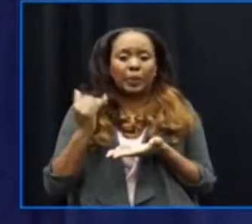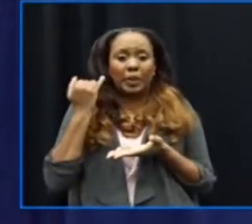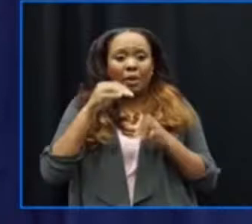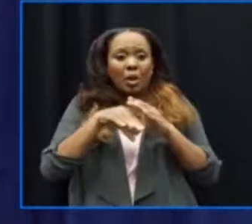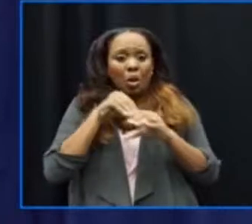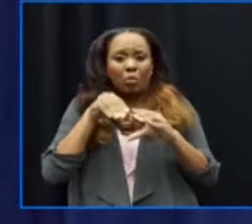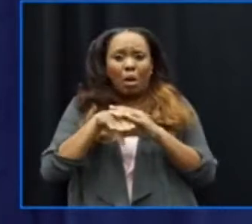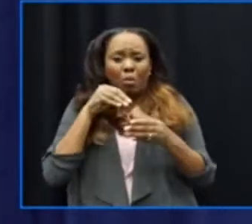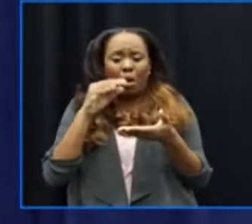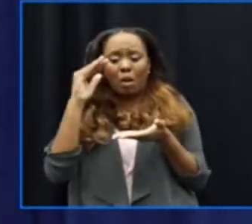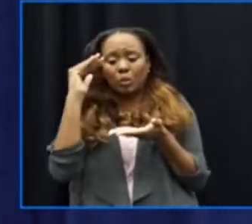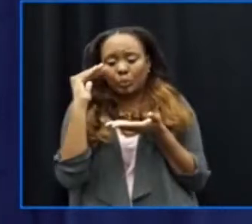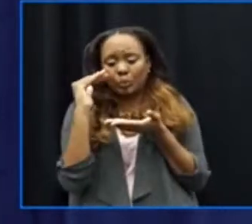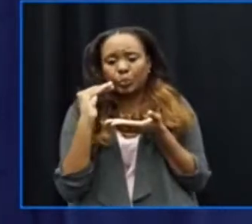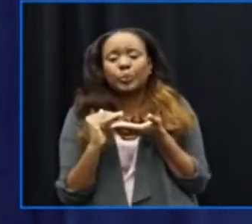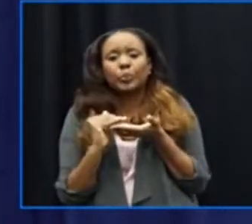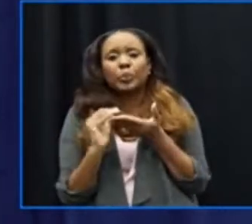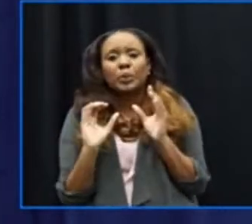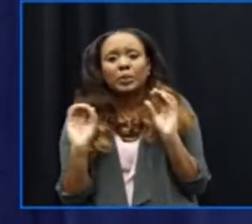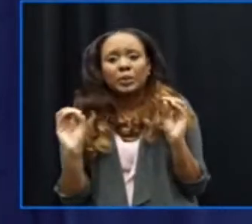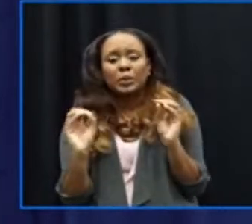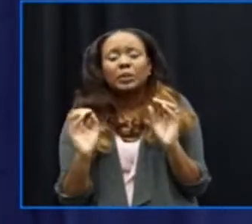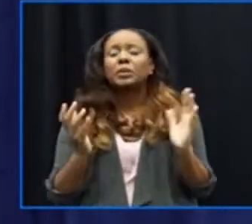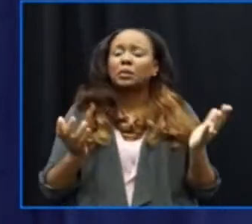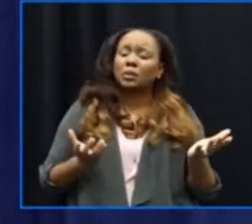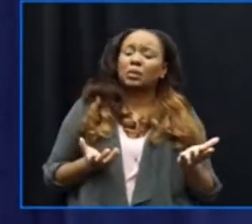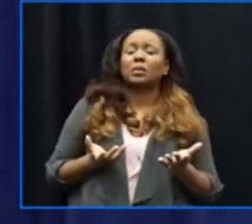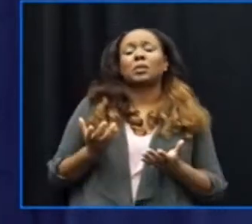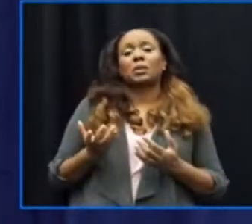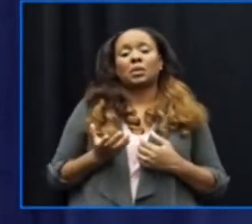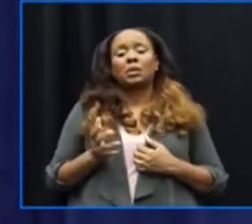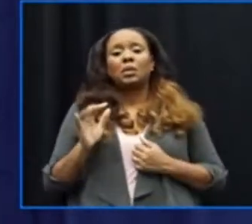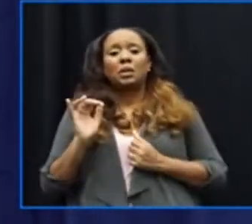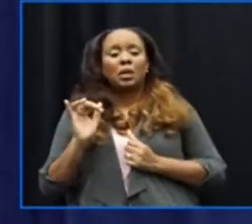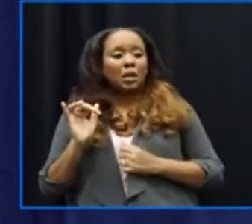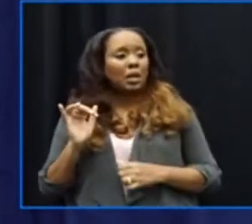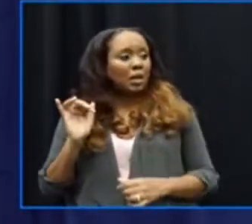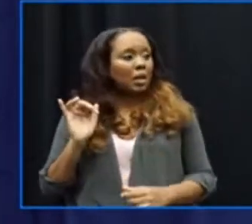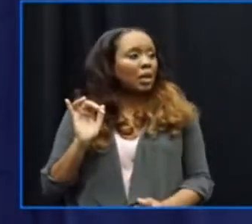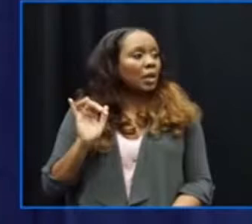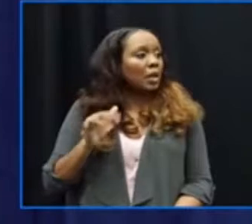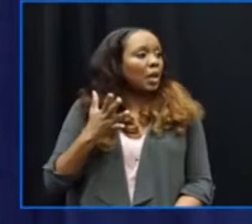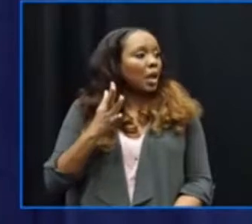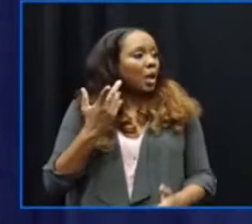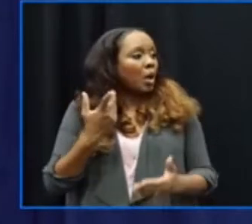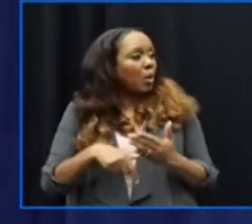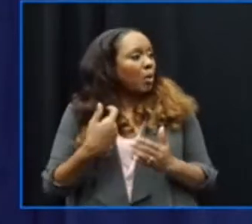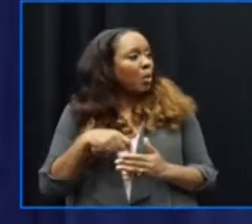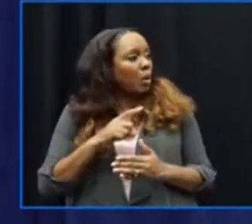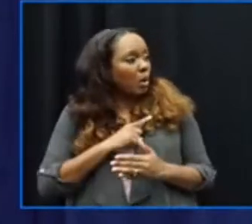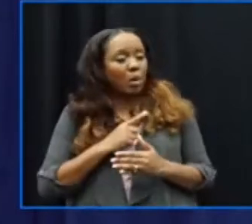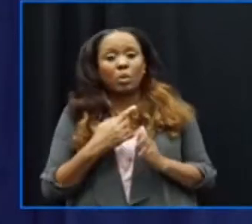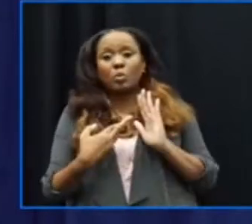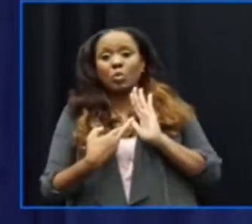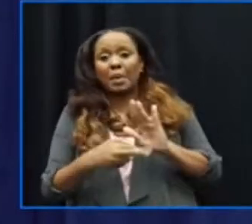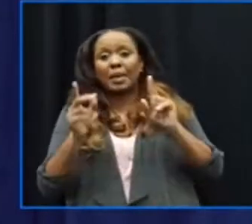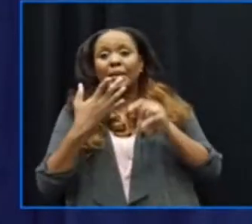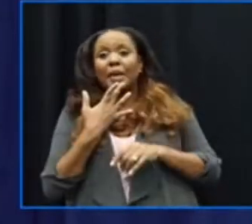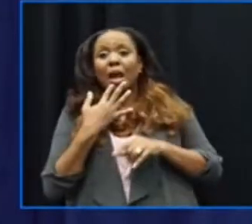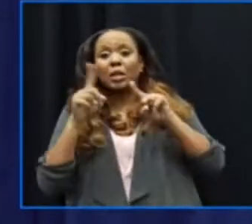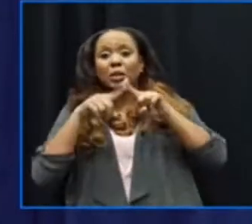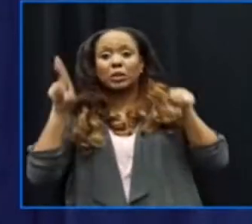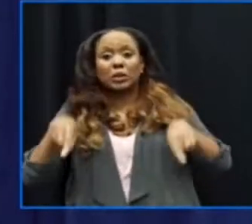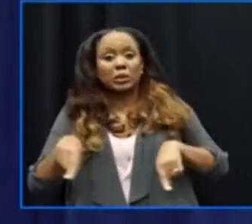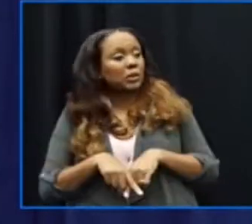left in savings. And that's been forecast here for the mid to late 2030s. And the red section shows